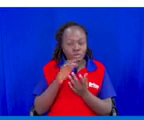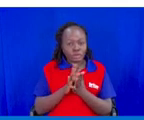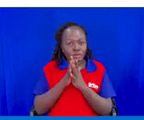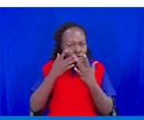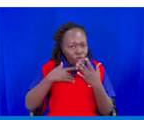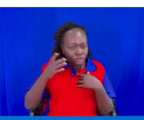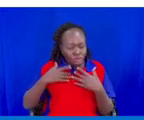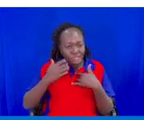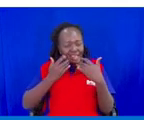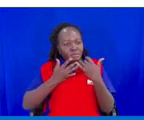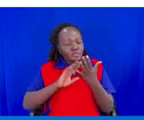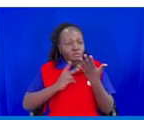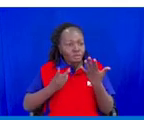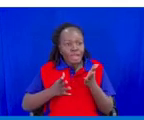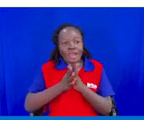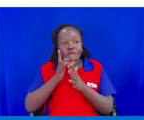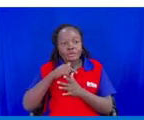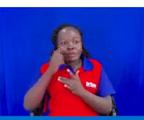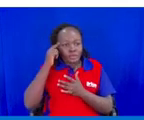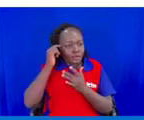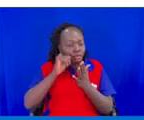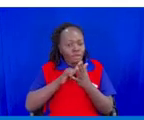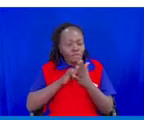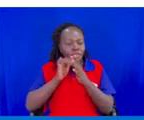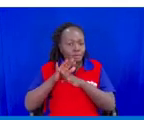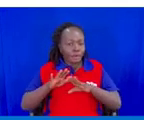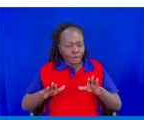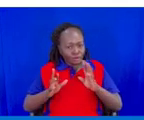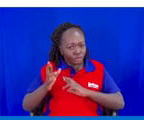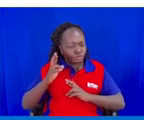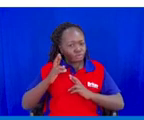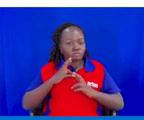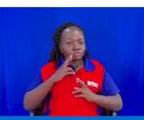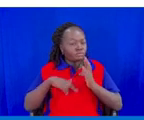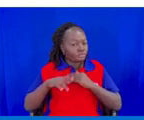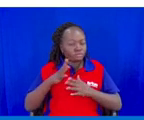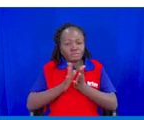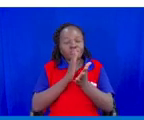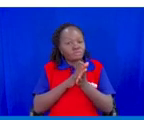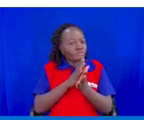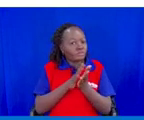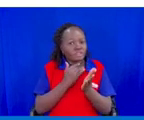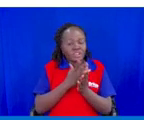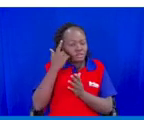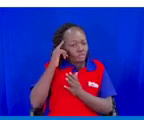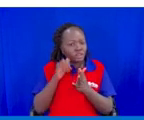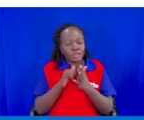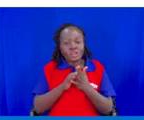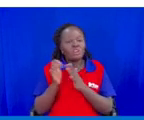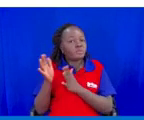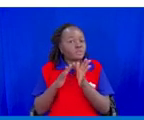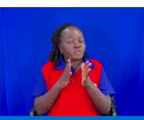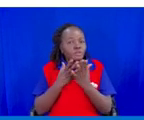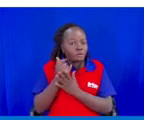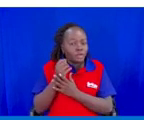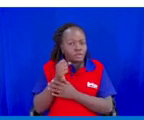them to collapse. And we think the market has overreacted. So for a long-term investor, it's really an opportunity to buy the stocks